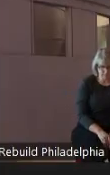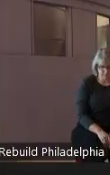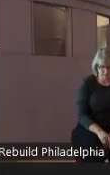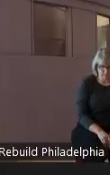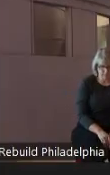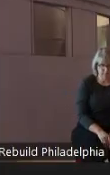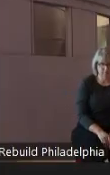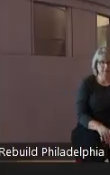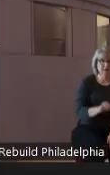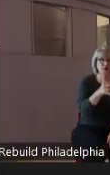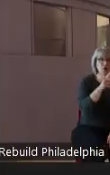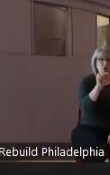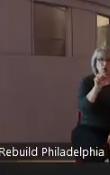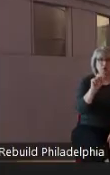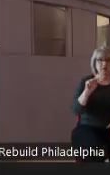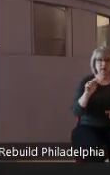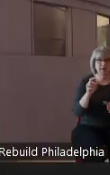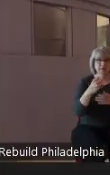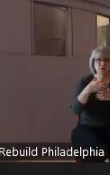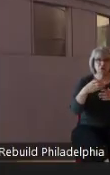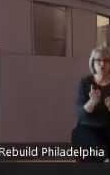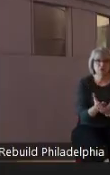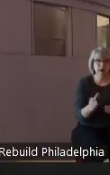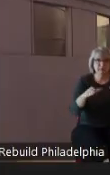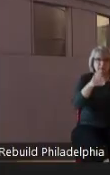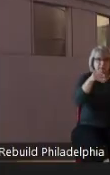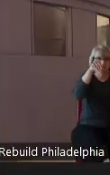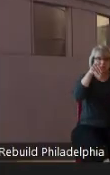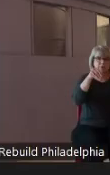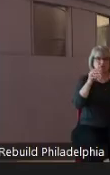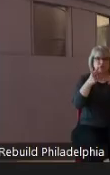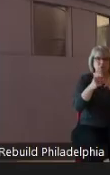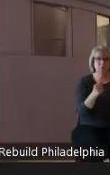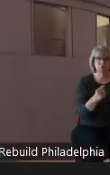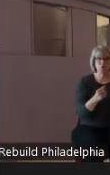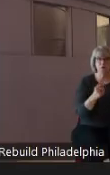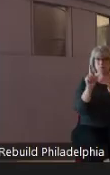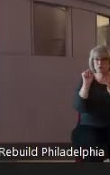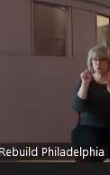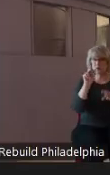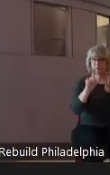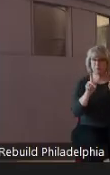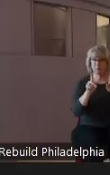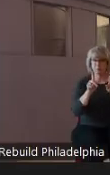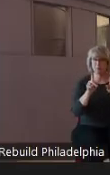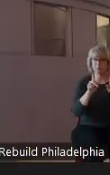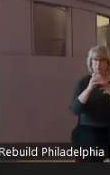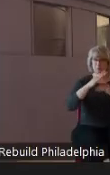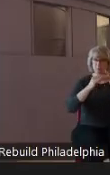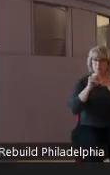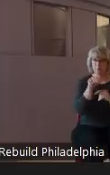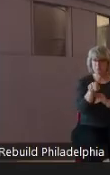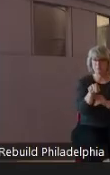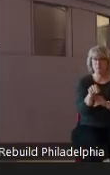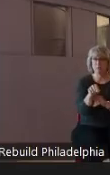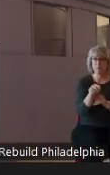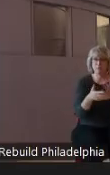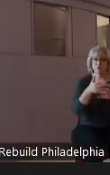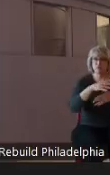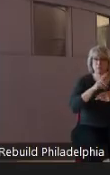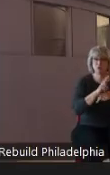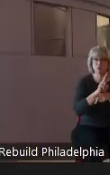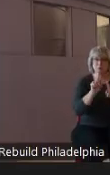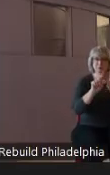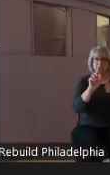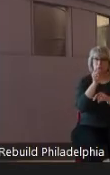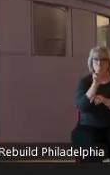This is the arts and ceramics room, which will be sized to fit 12 to 20 people. While its primary use will be for different